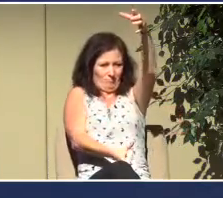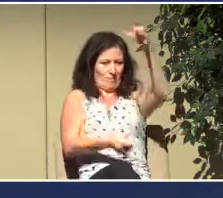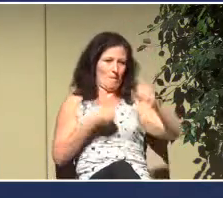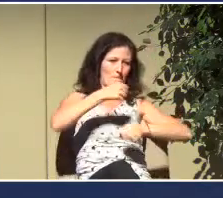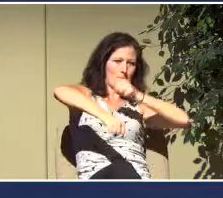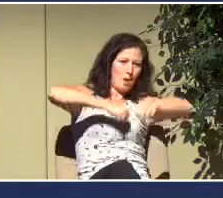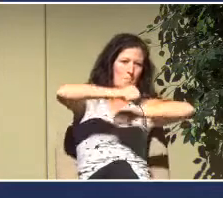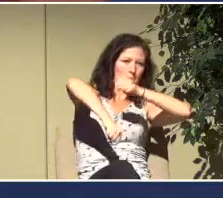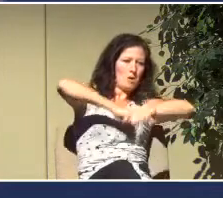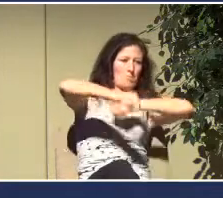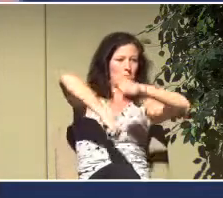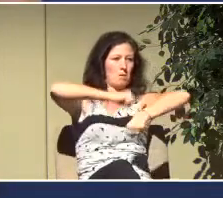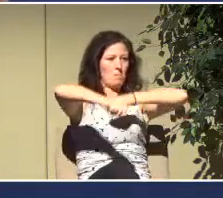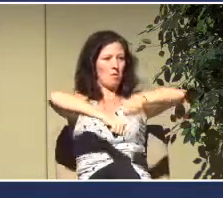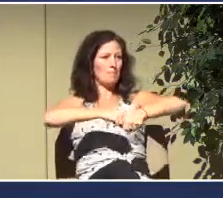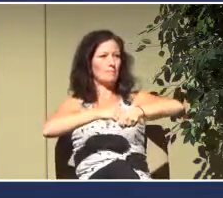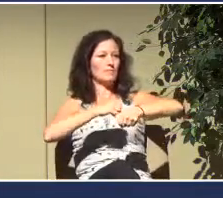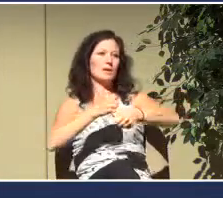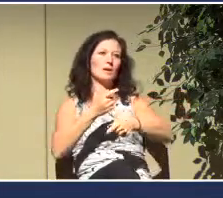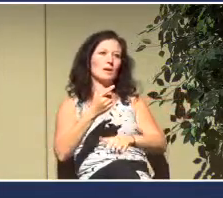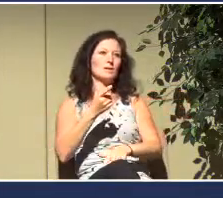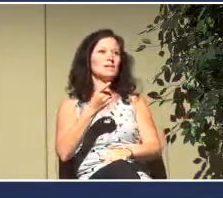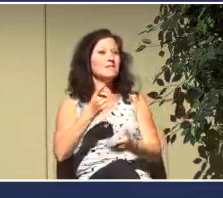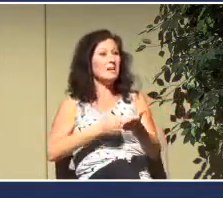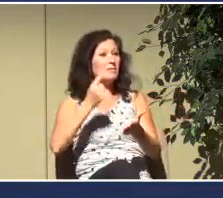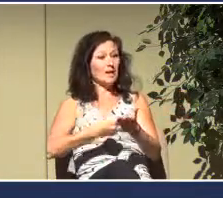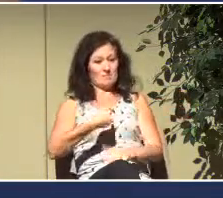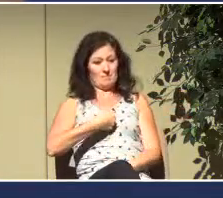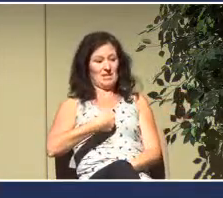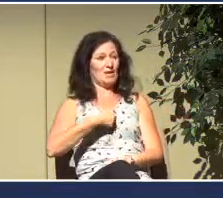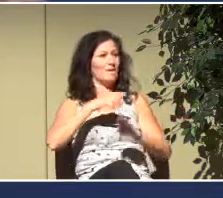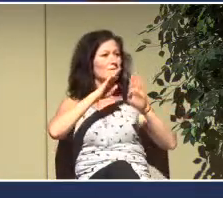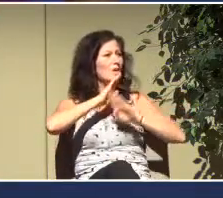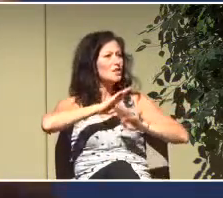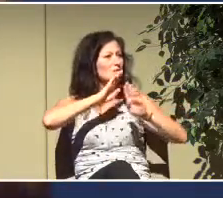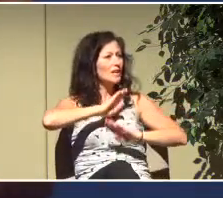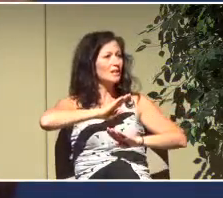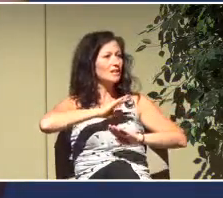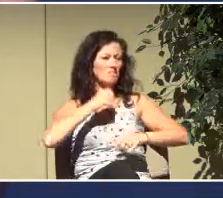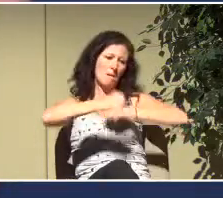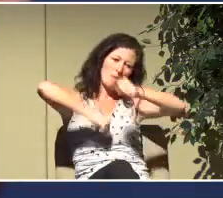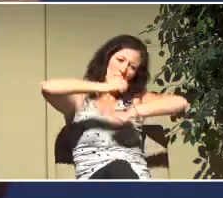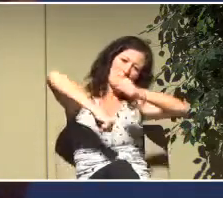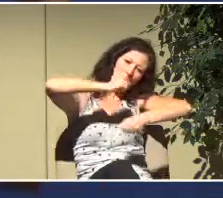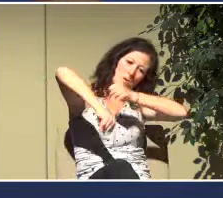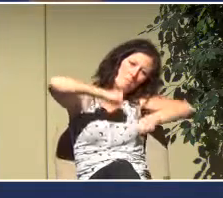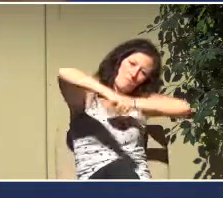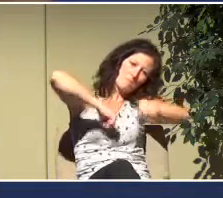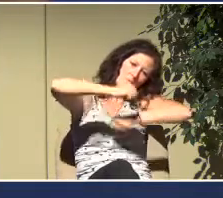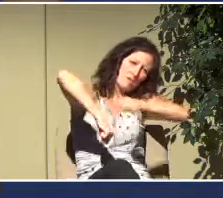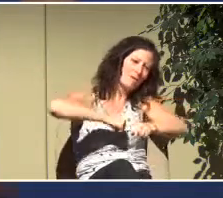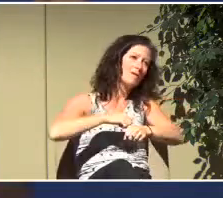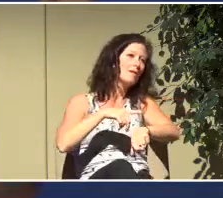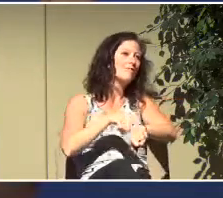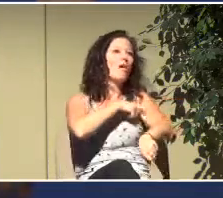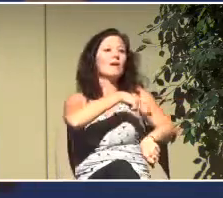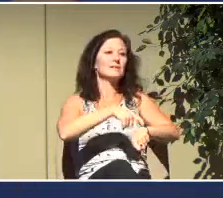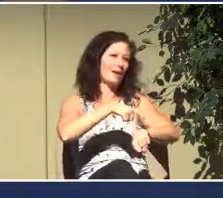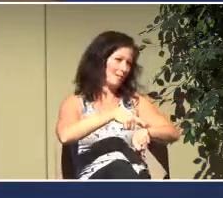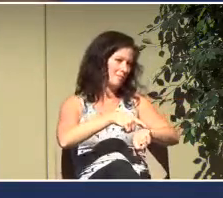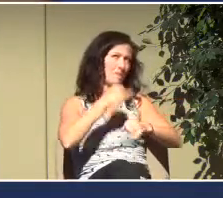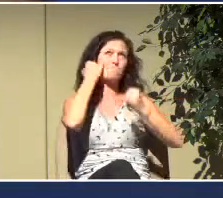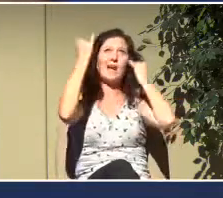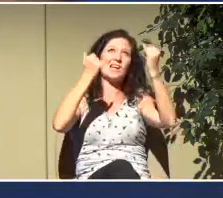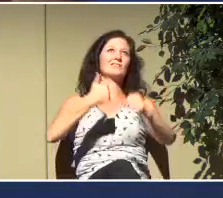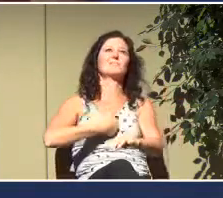But it was hanging there in my basement. And sometimes when I was so frustrated with my sin, I would just be pounding on the thing for a while, just trying, imagining in